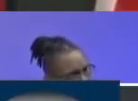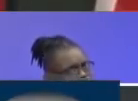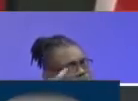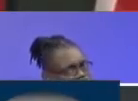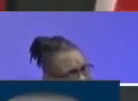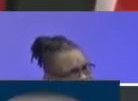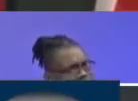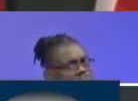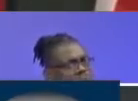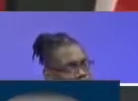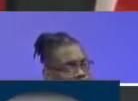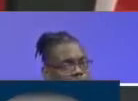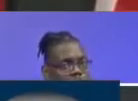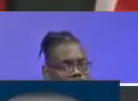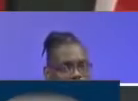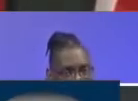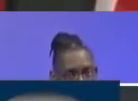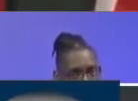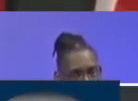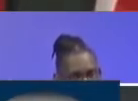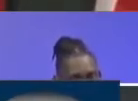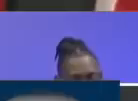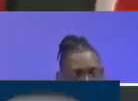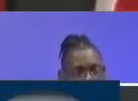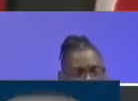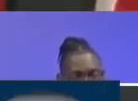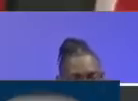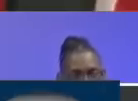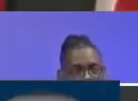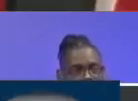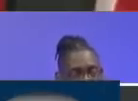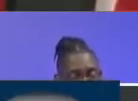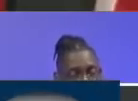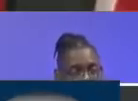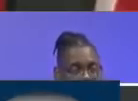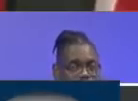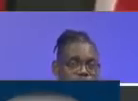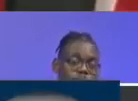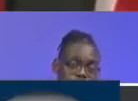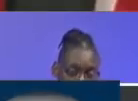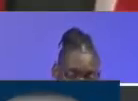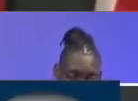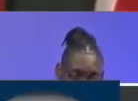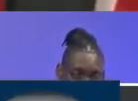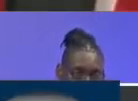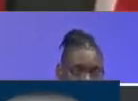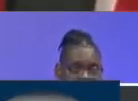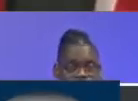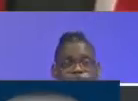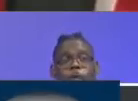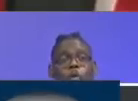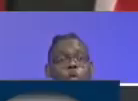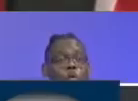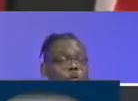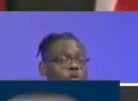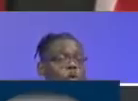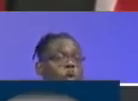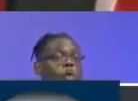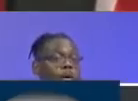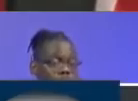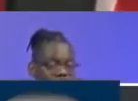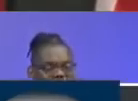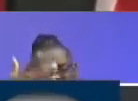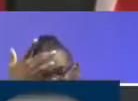receiving the information, being infected by the virus, and were focusing on the effects